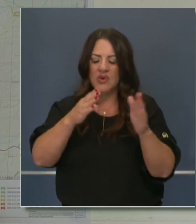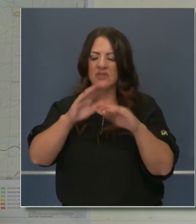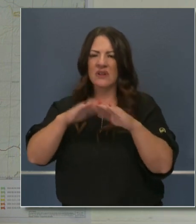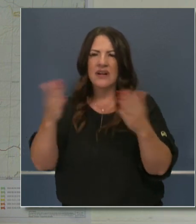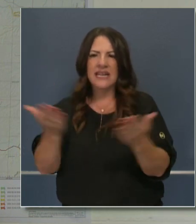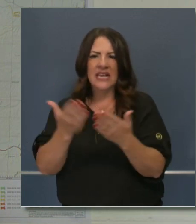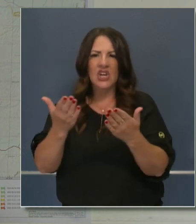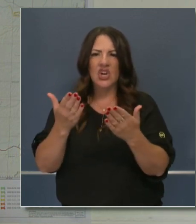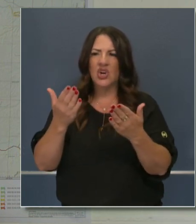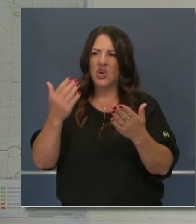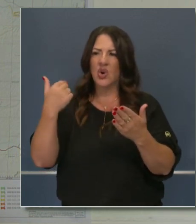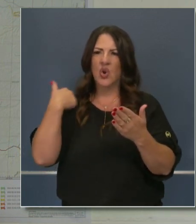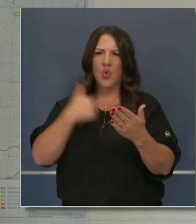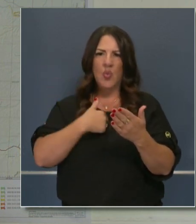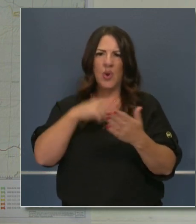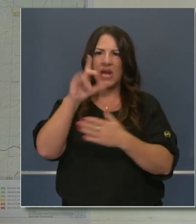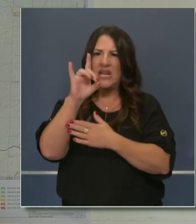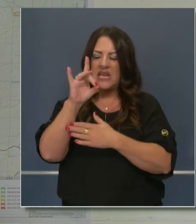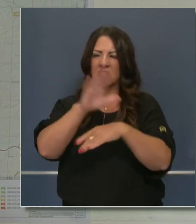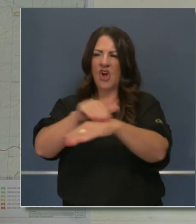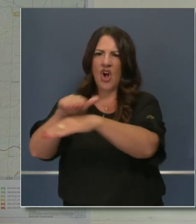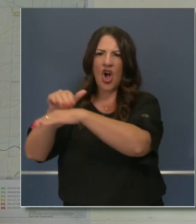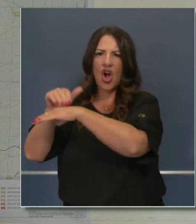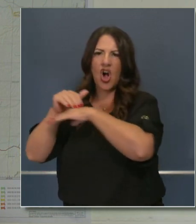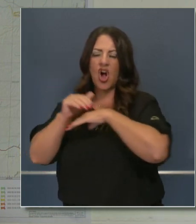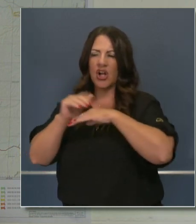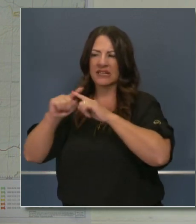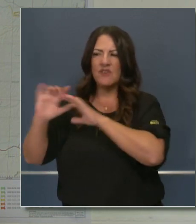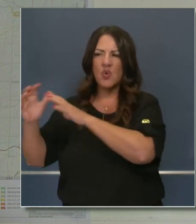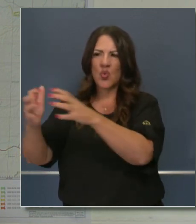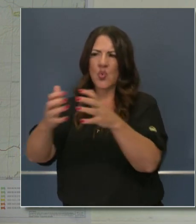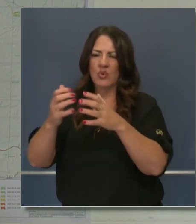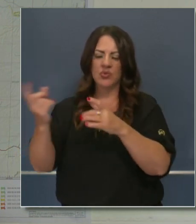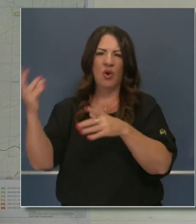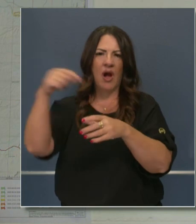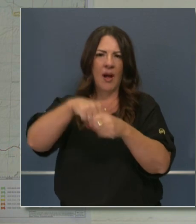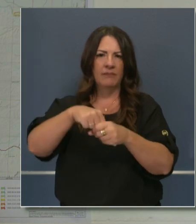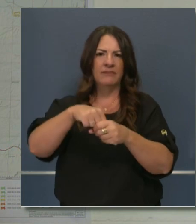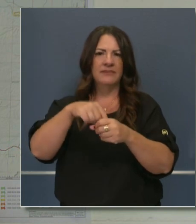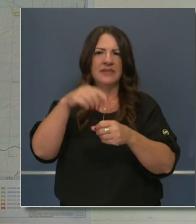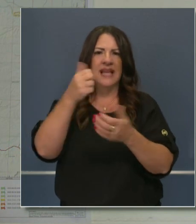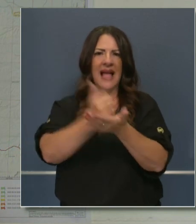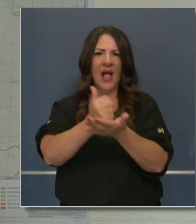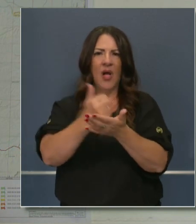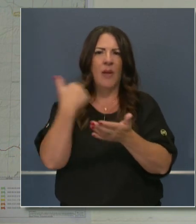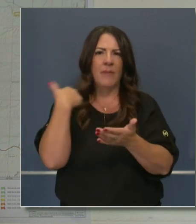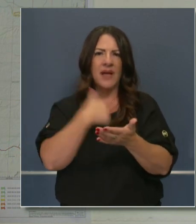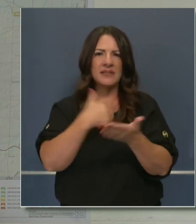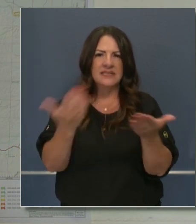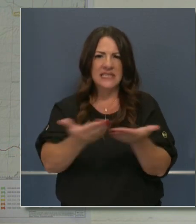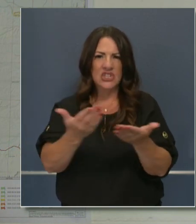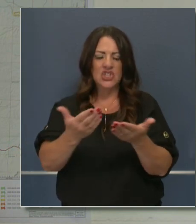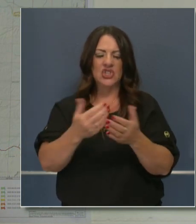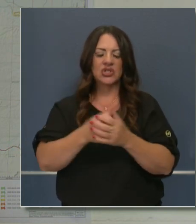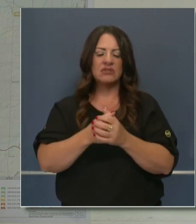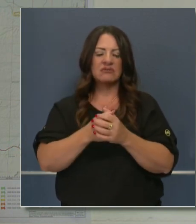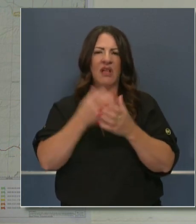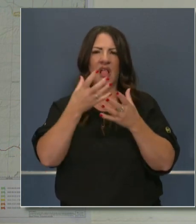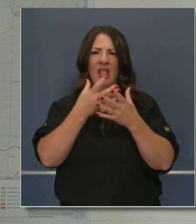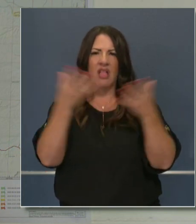of all these response to all these fires, as well as the COVID. A lot of resources being engaged and